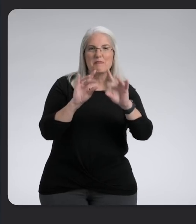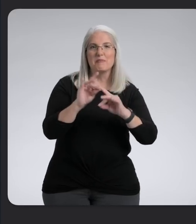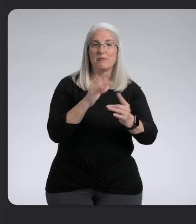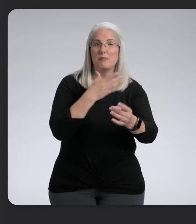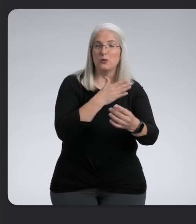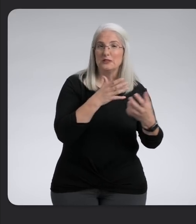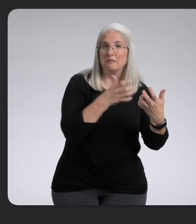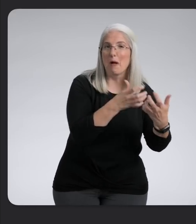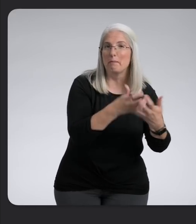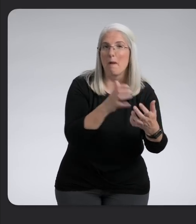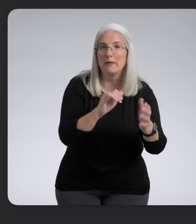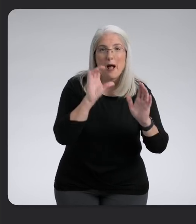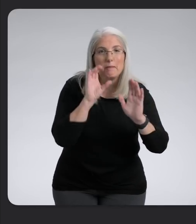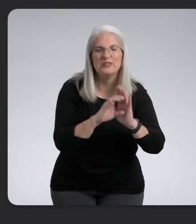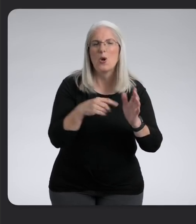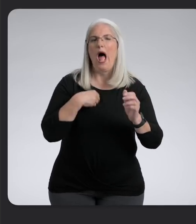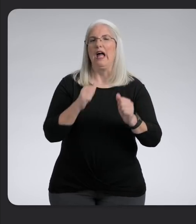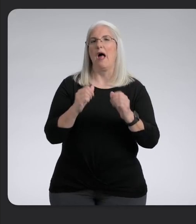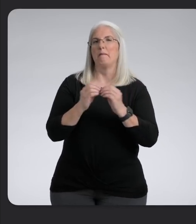to match.